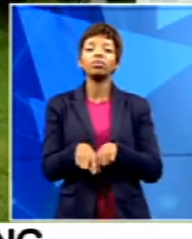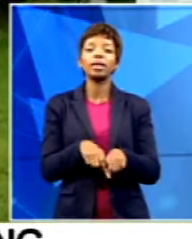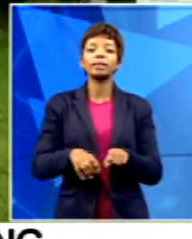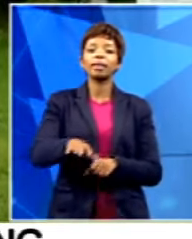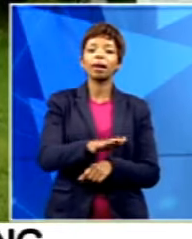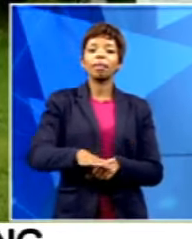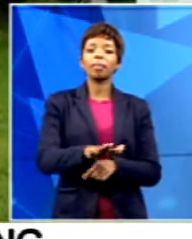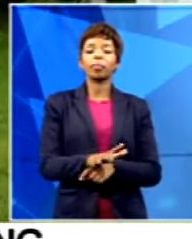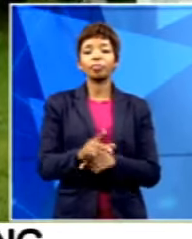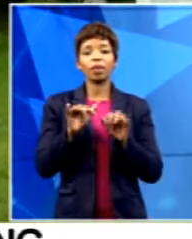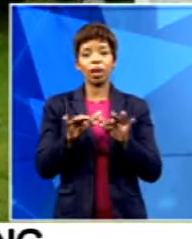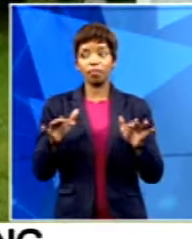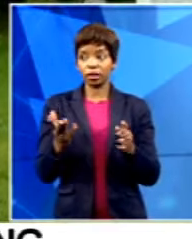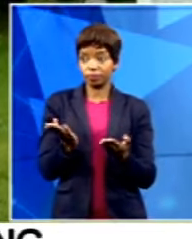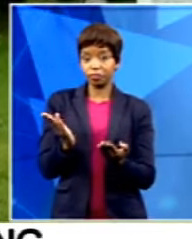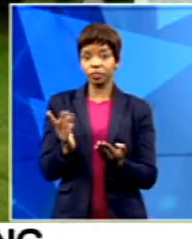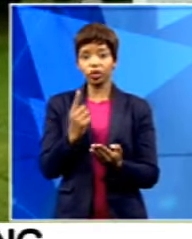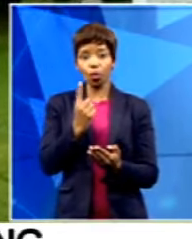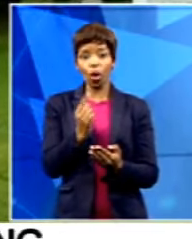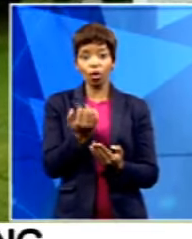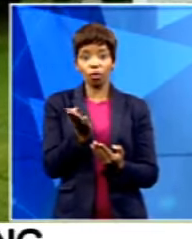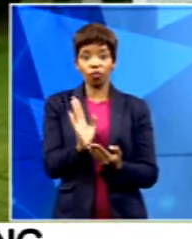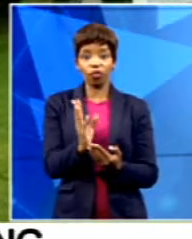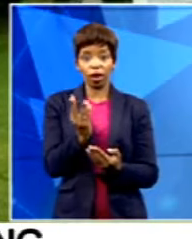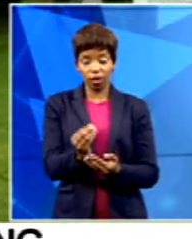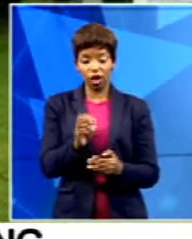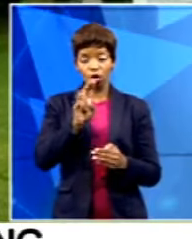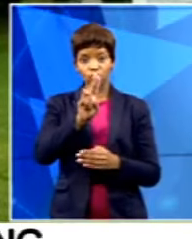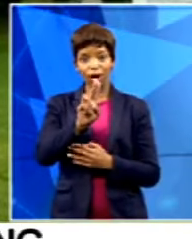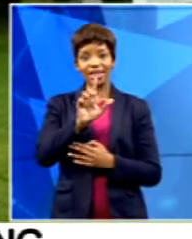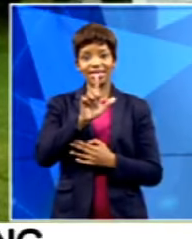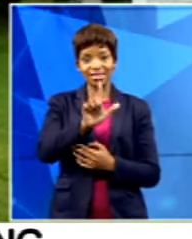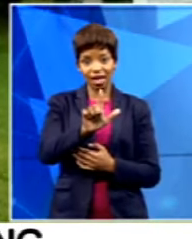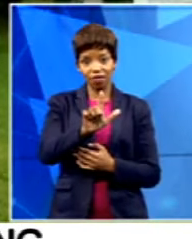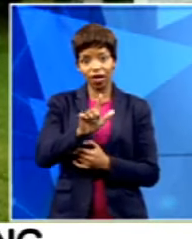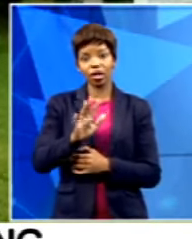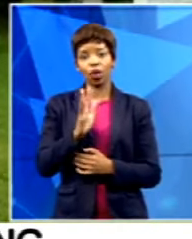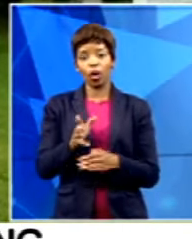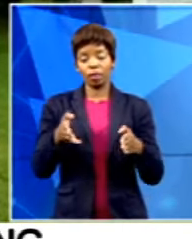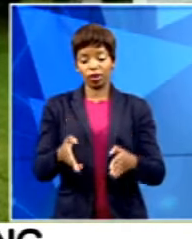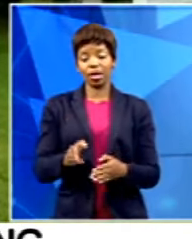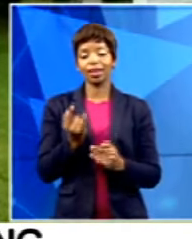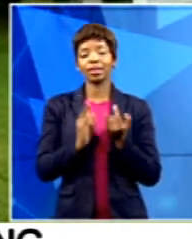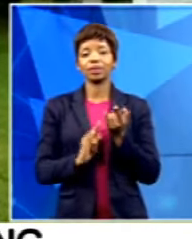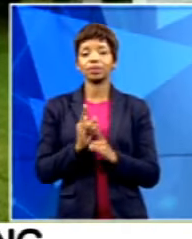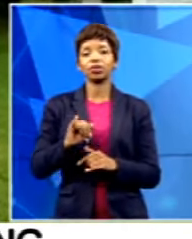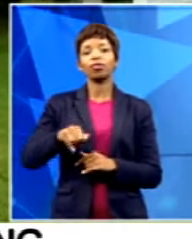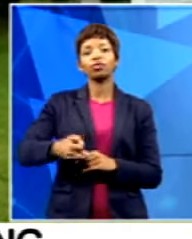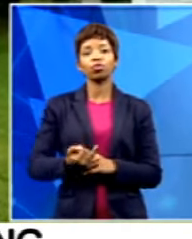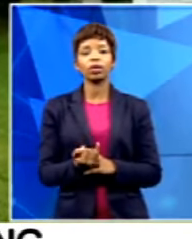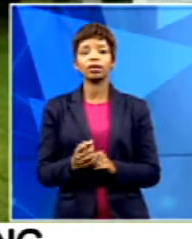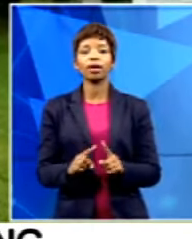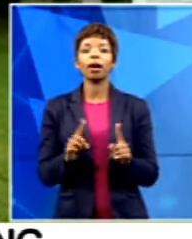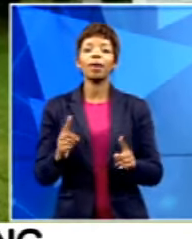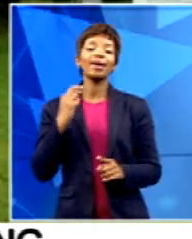facilities. This is just one of them, and 27 to be exact, that will be rolled out by the city of Johannesburg. And unfortunately, we just don't have